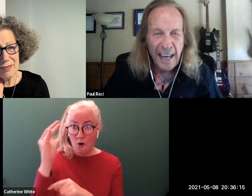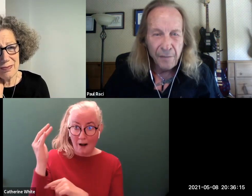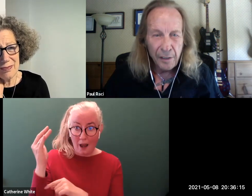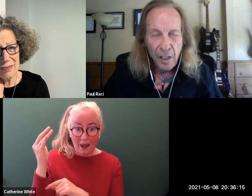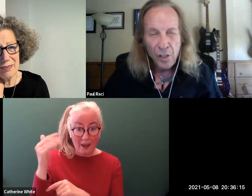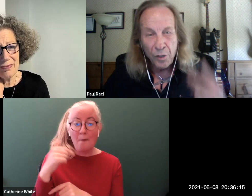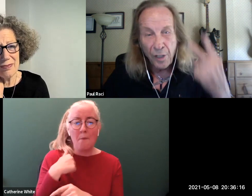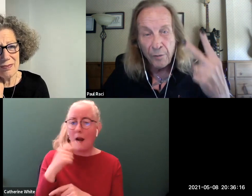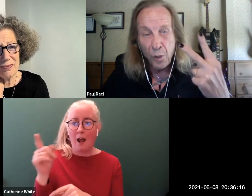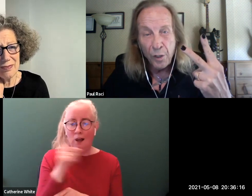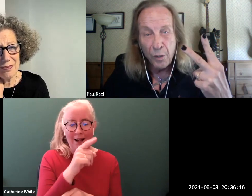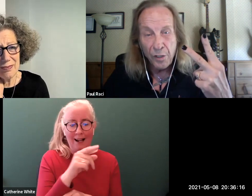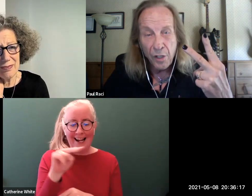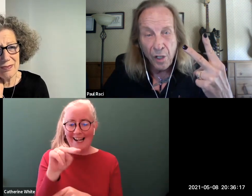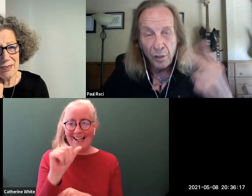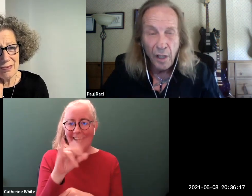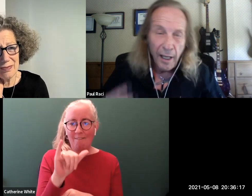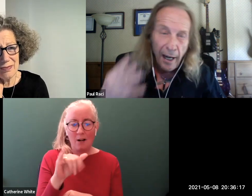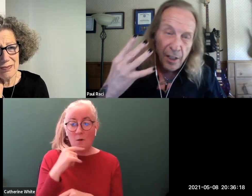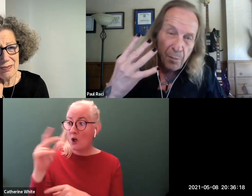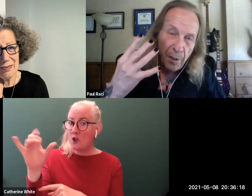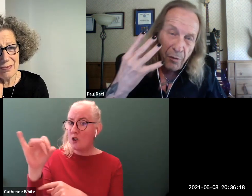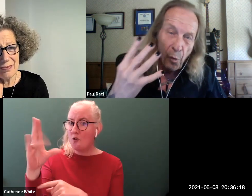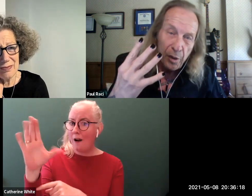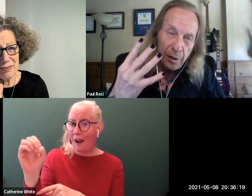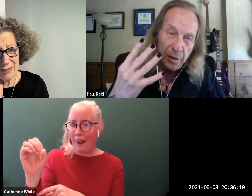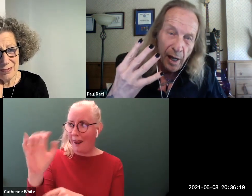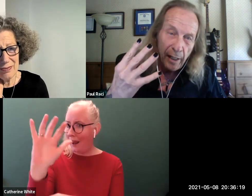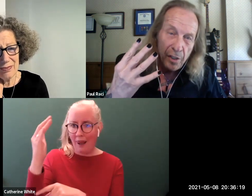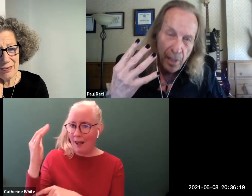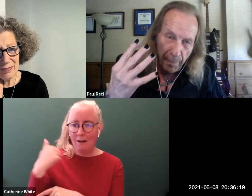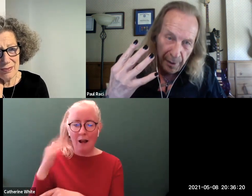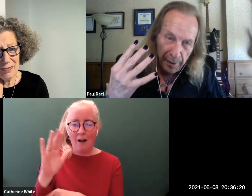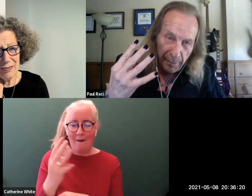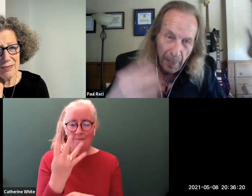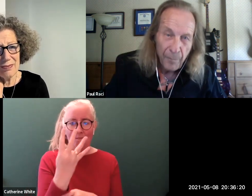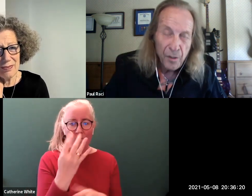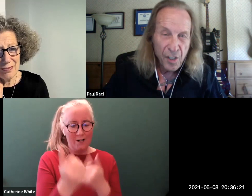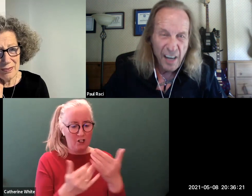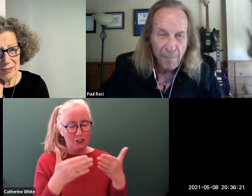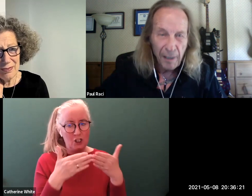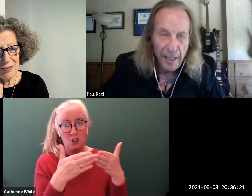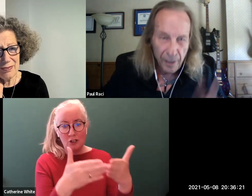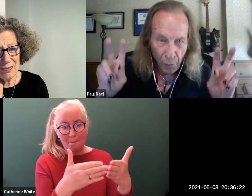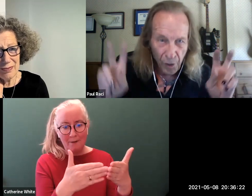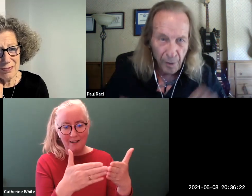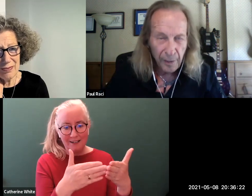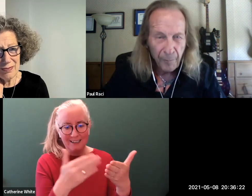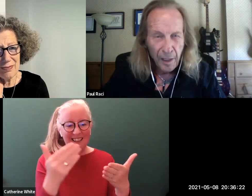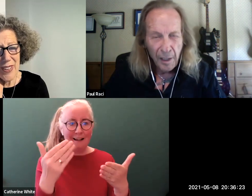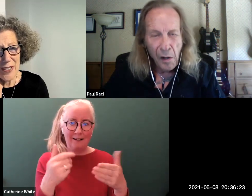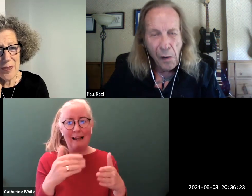in the Navy. So instead of 2 years in the jungle, I spent 4 years on a ship to save my legs, so to